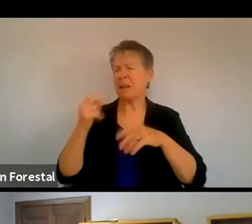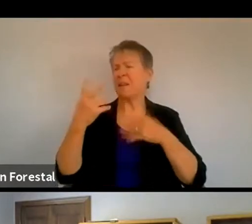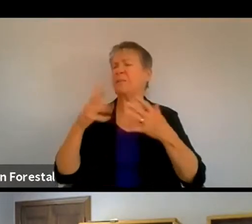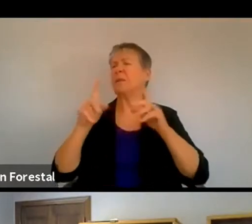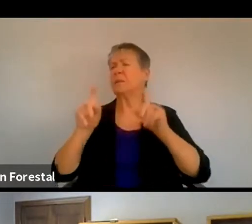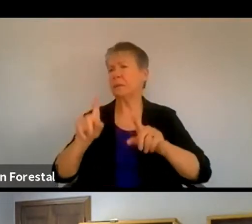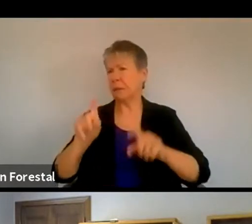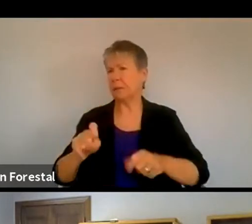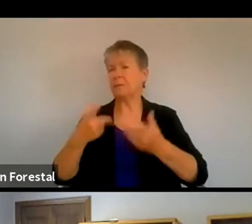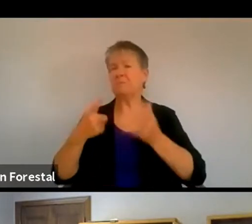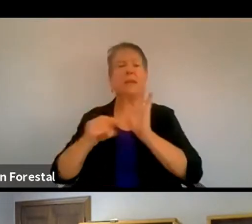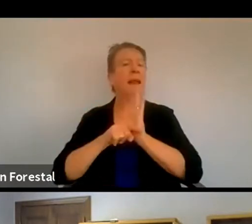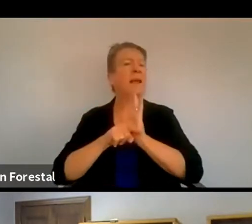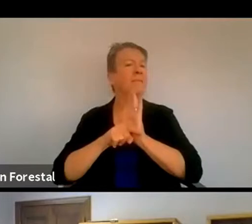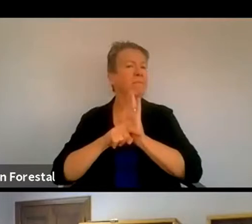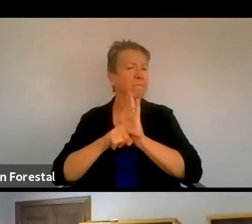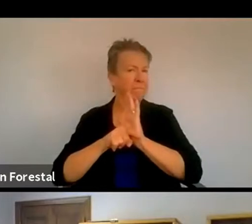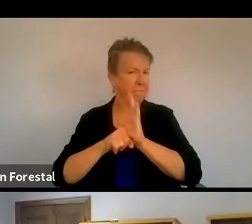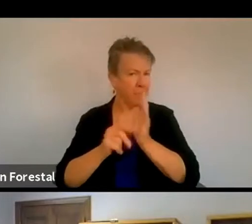negative.